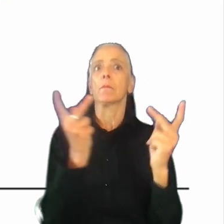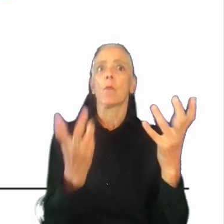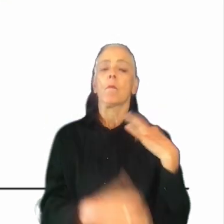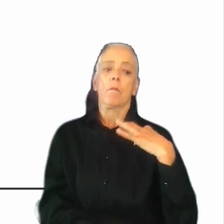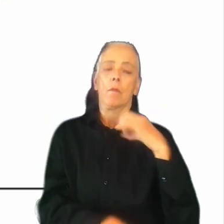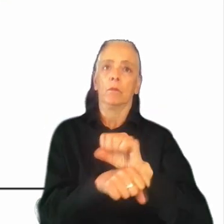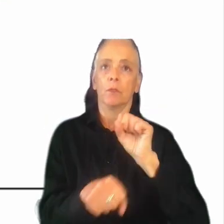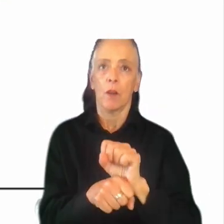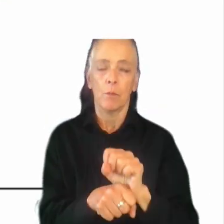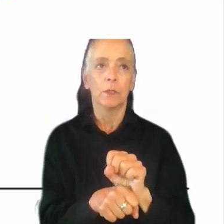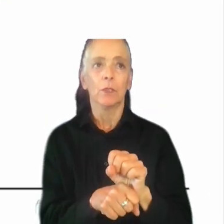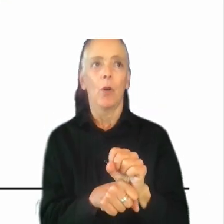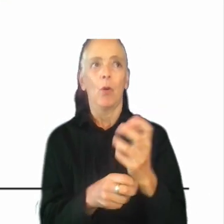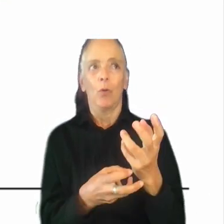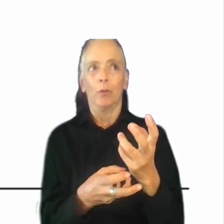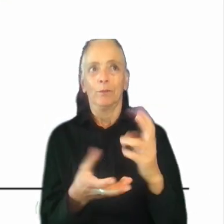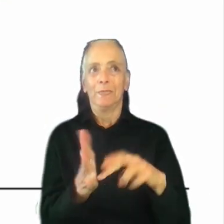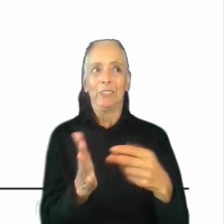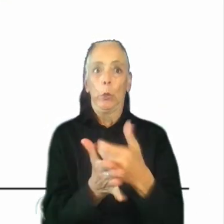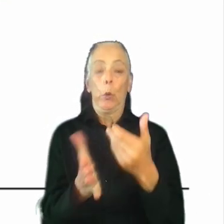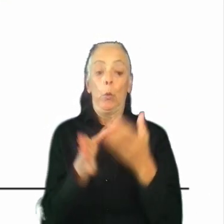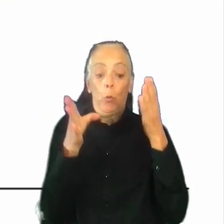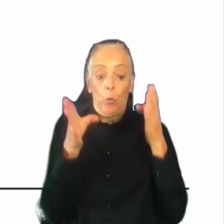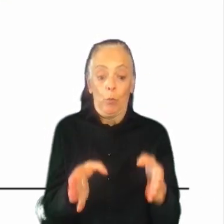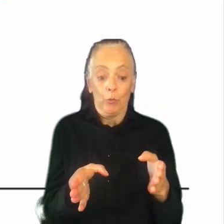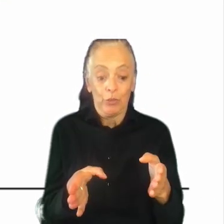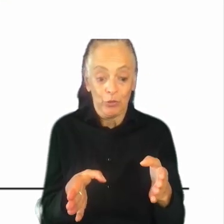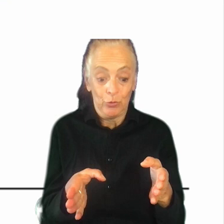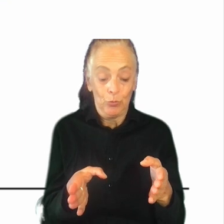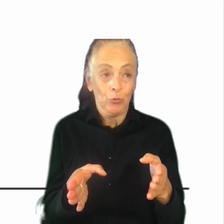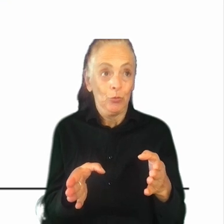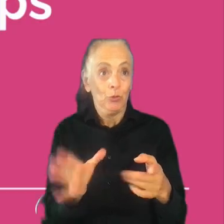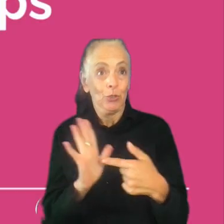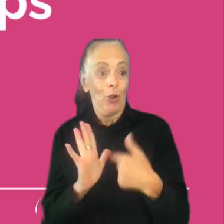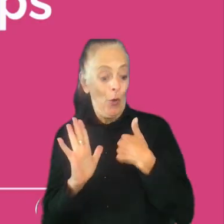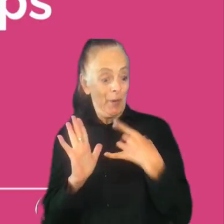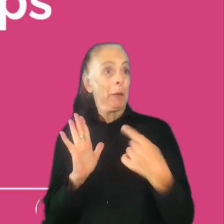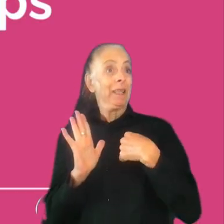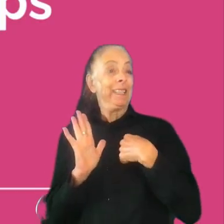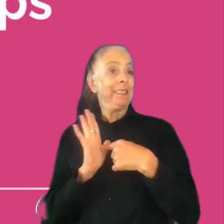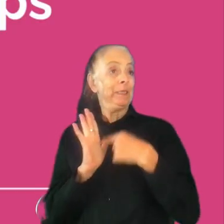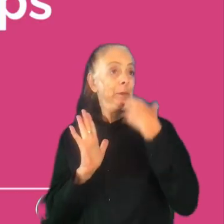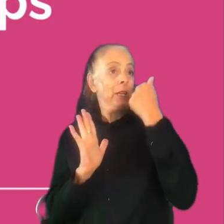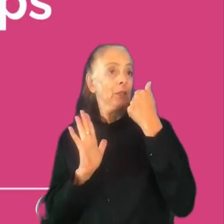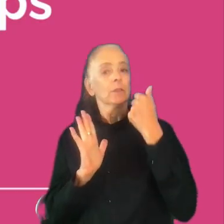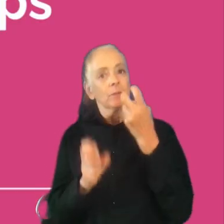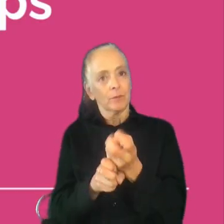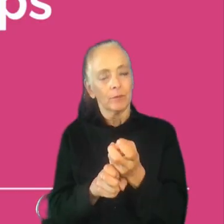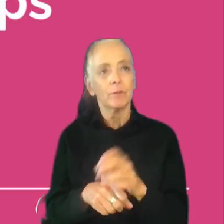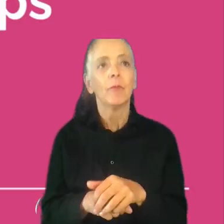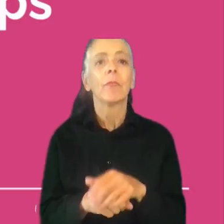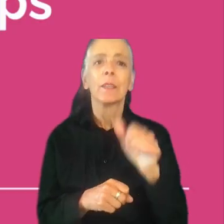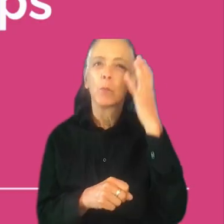both those factors combine to mean that it's very hard for a new candidate to stand out and that's why experience is really